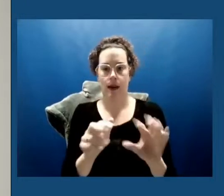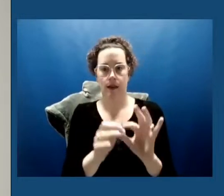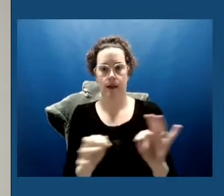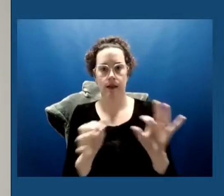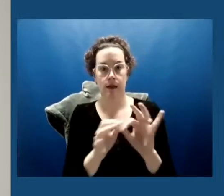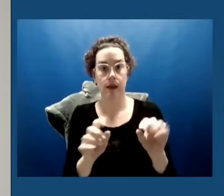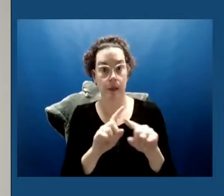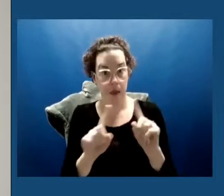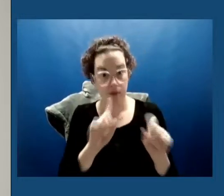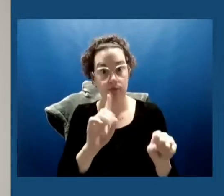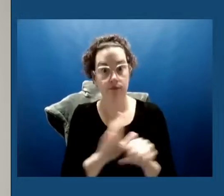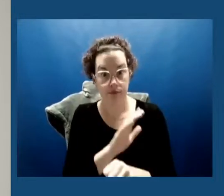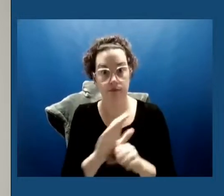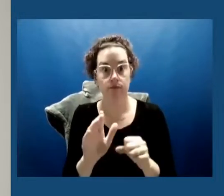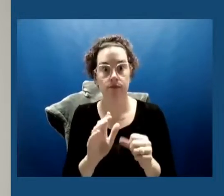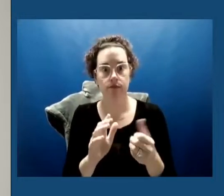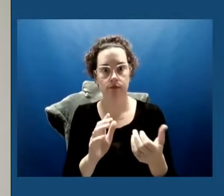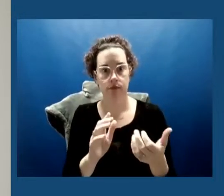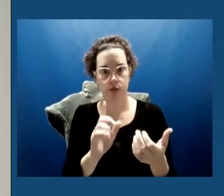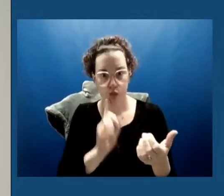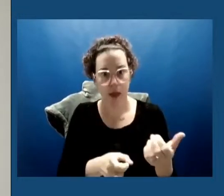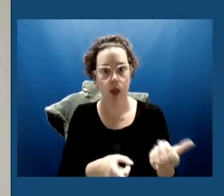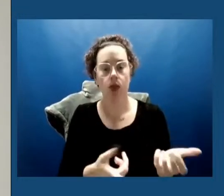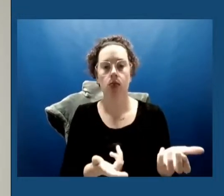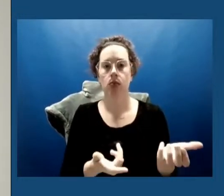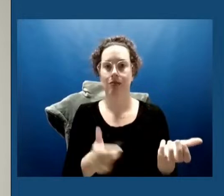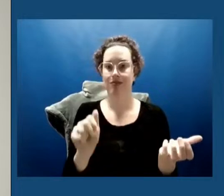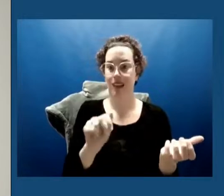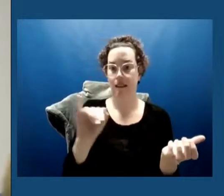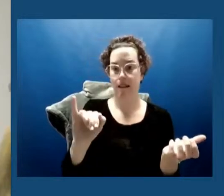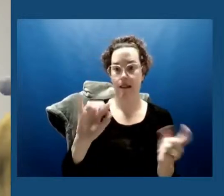real. This is real. AI isn't just,